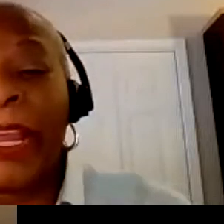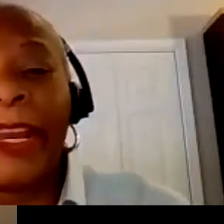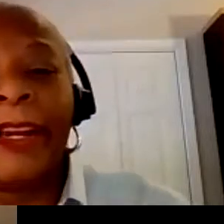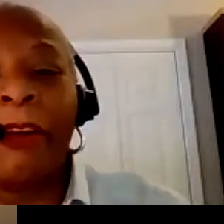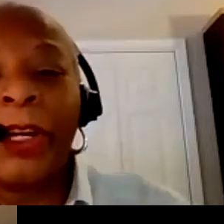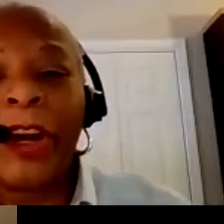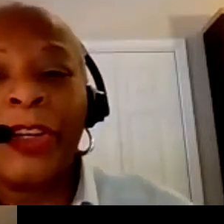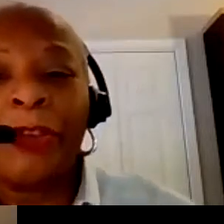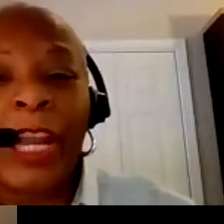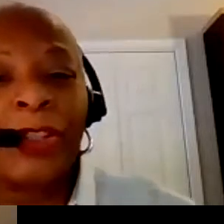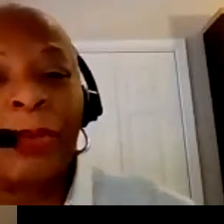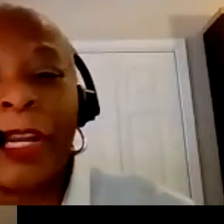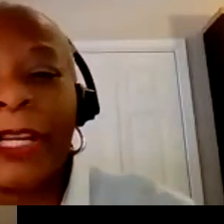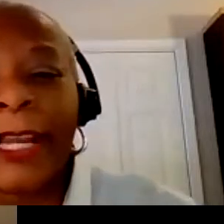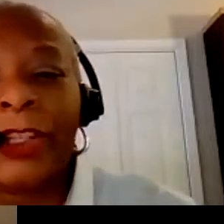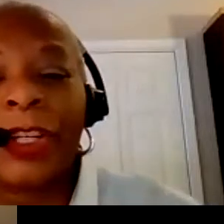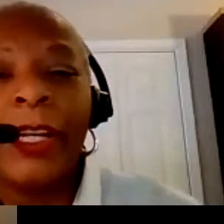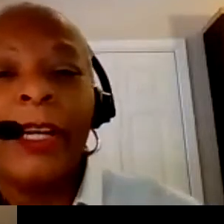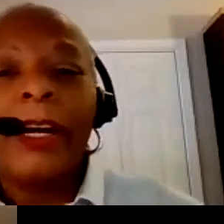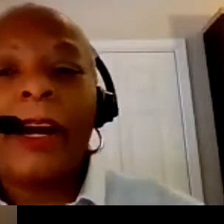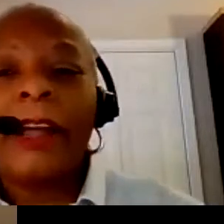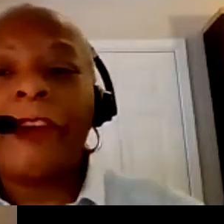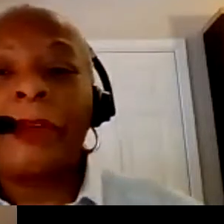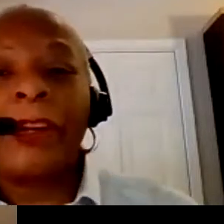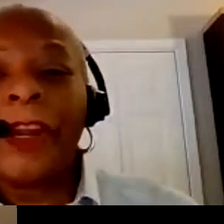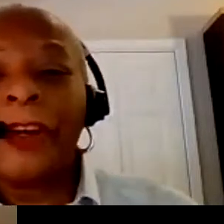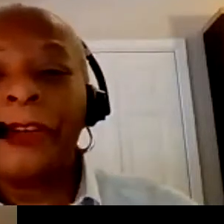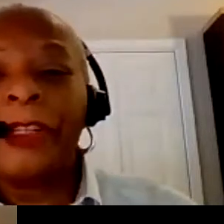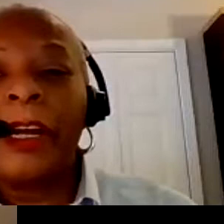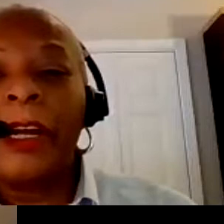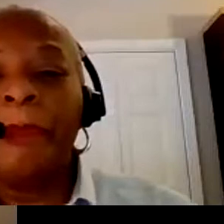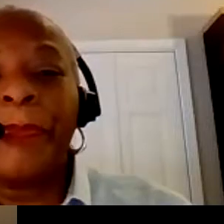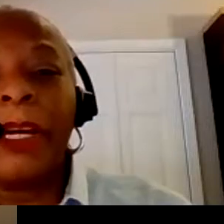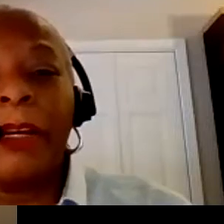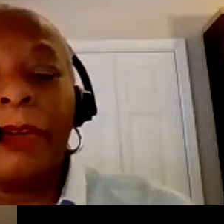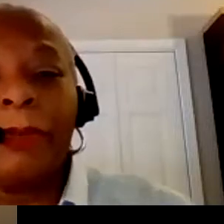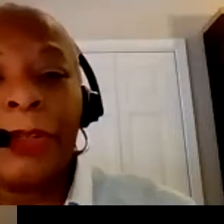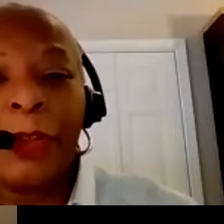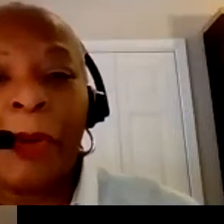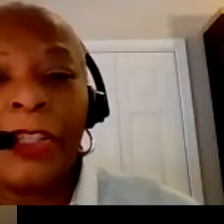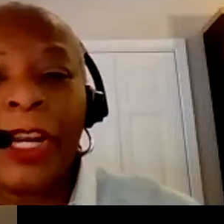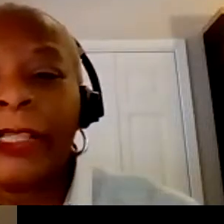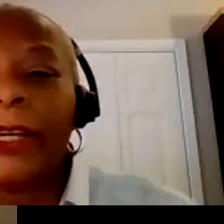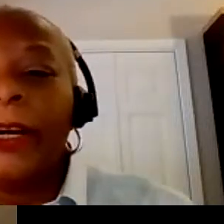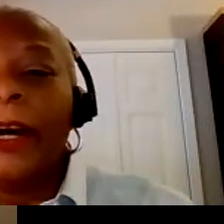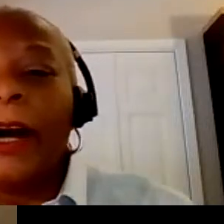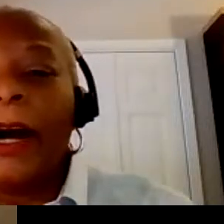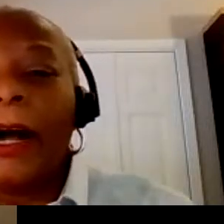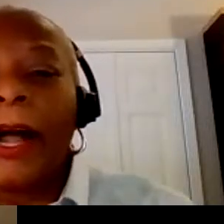questions came in regarding your vocational rehabilitation and veteran affairs research